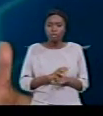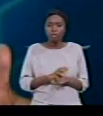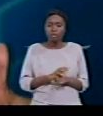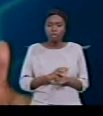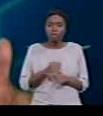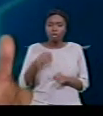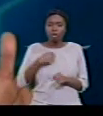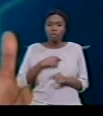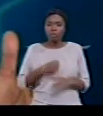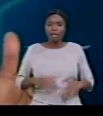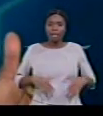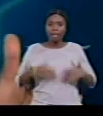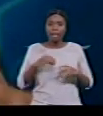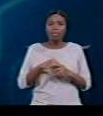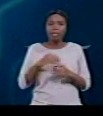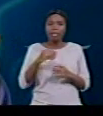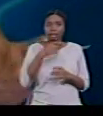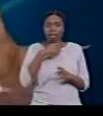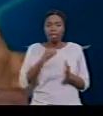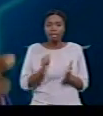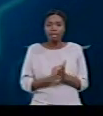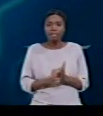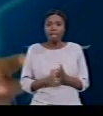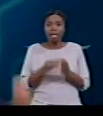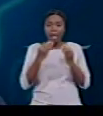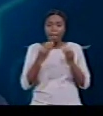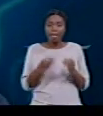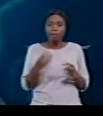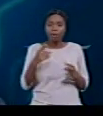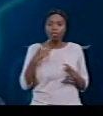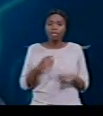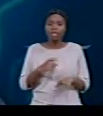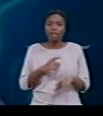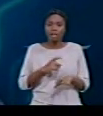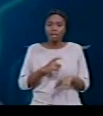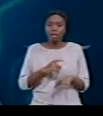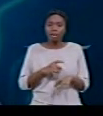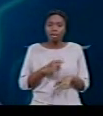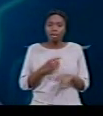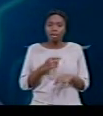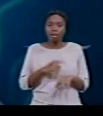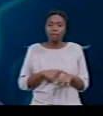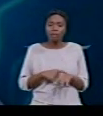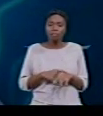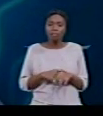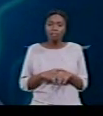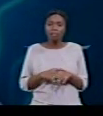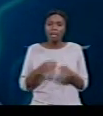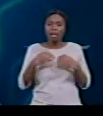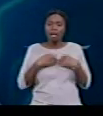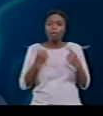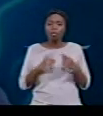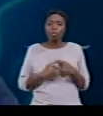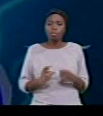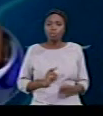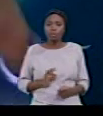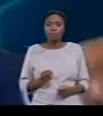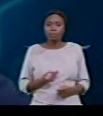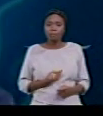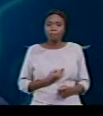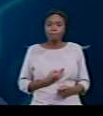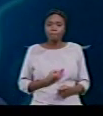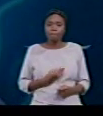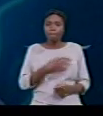that many of the Bible predictions have come to pass, and some are